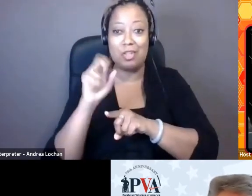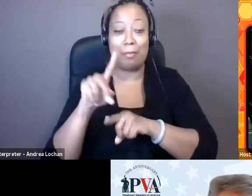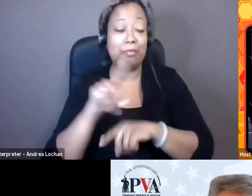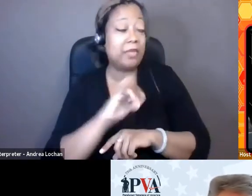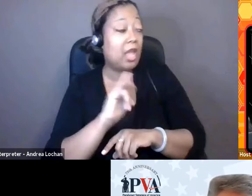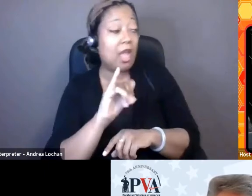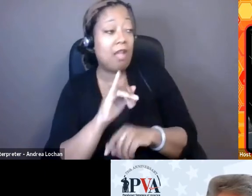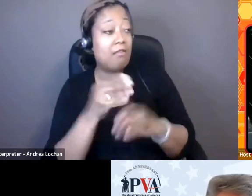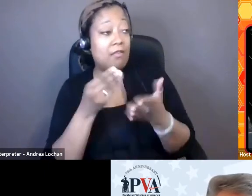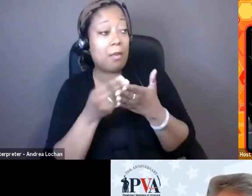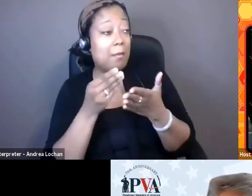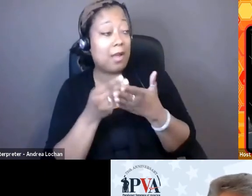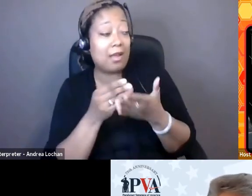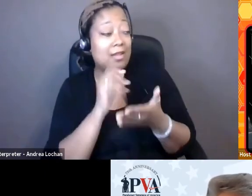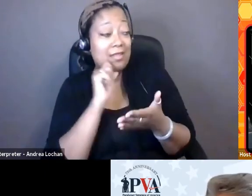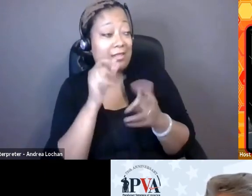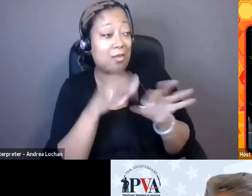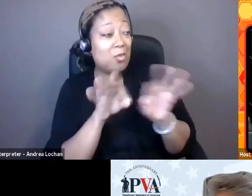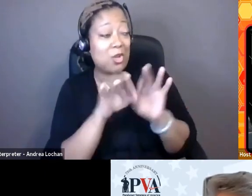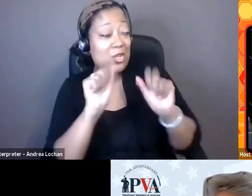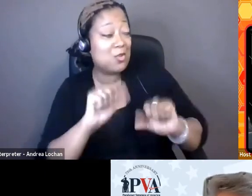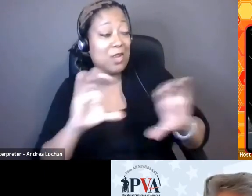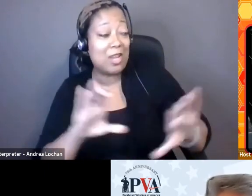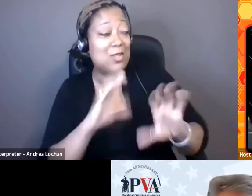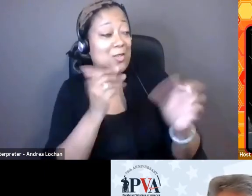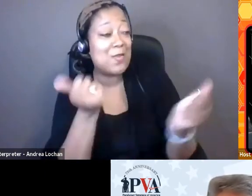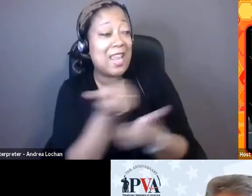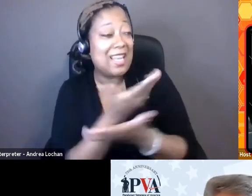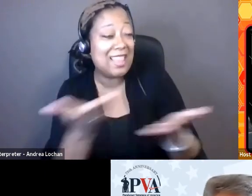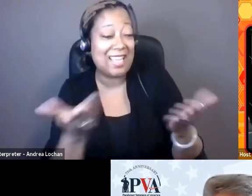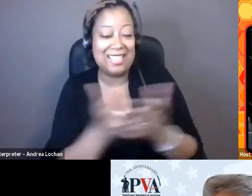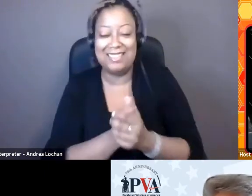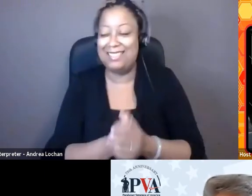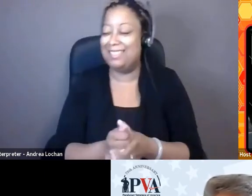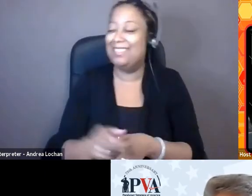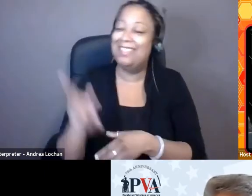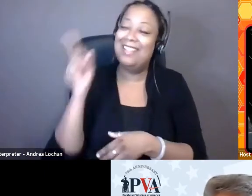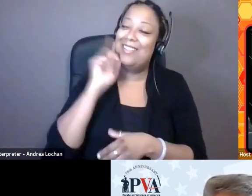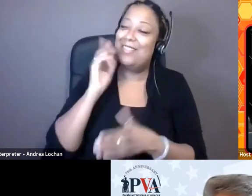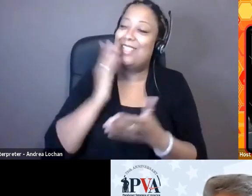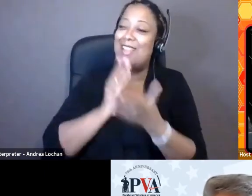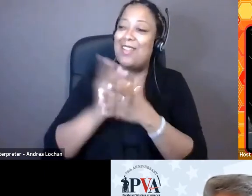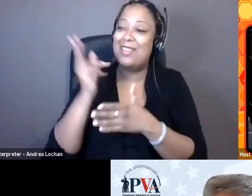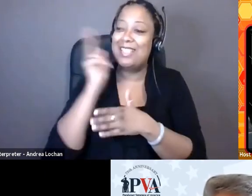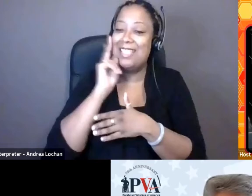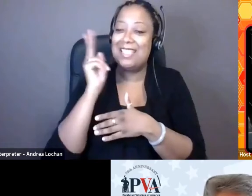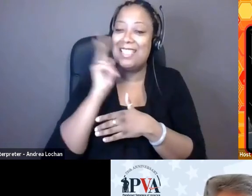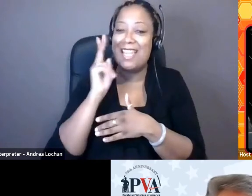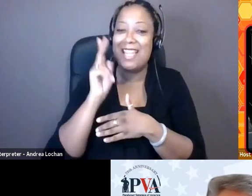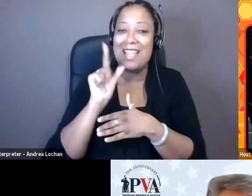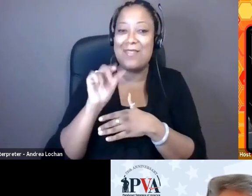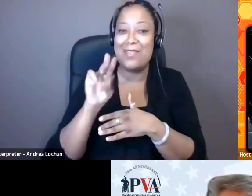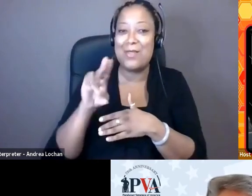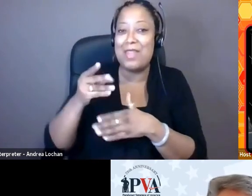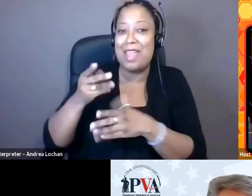do anything, Paul. Absolutely. Sounds good. Well, I'm gonna see if Lou and David can loan me some so I can get an elevator. Okay, Mark.